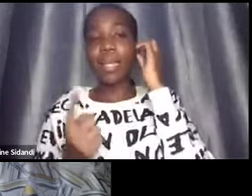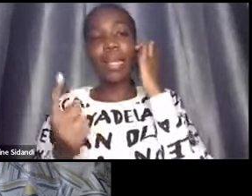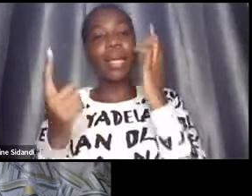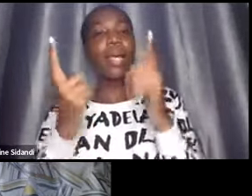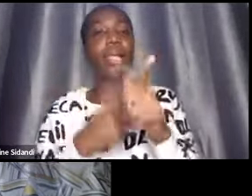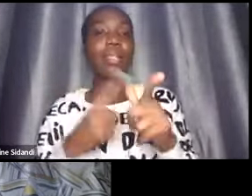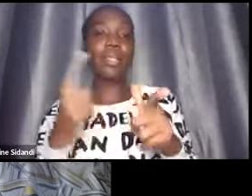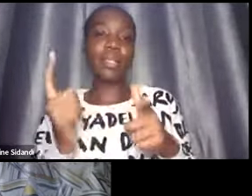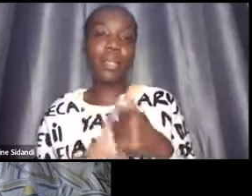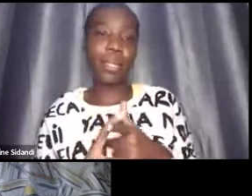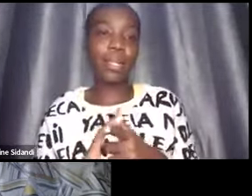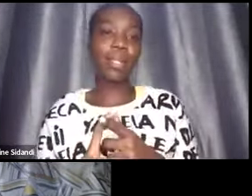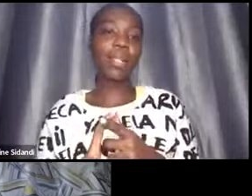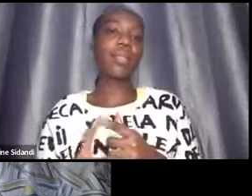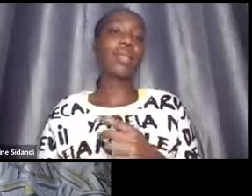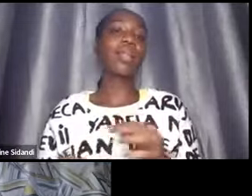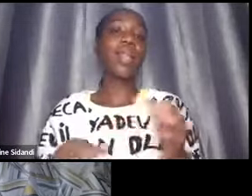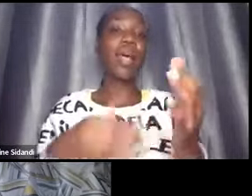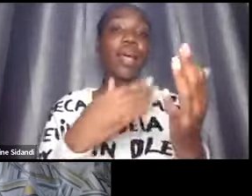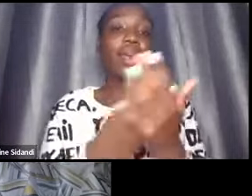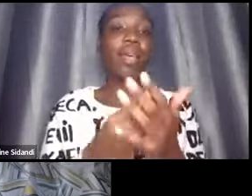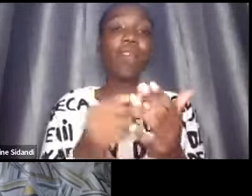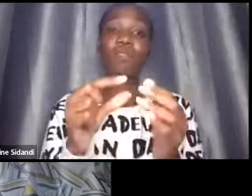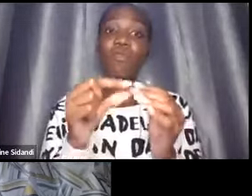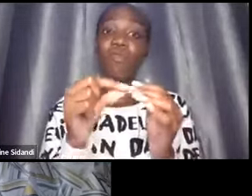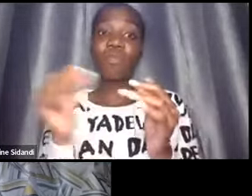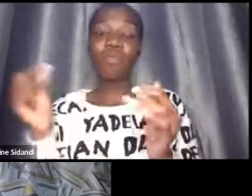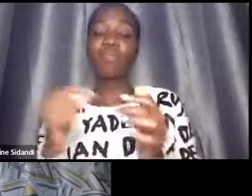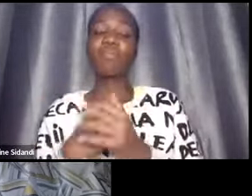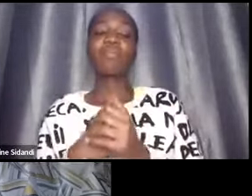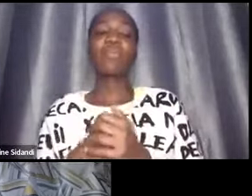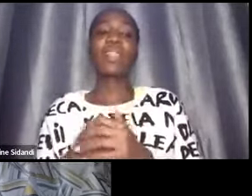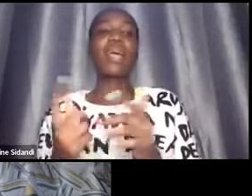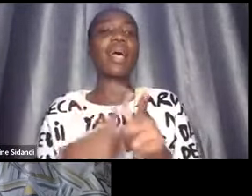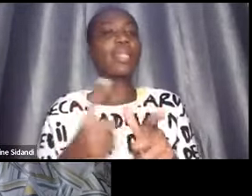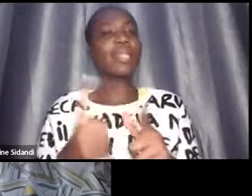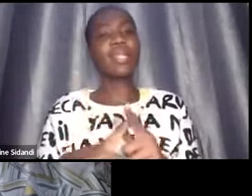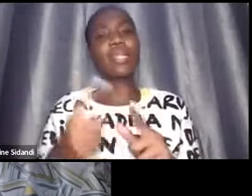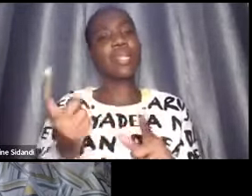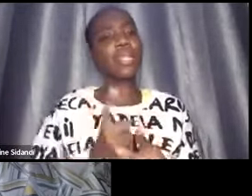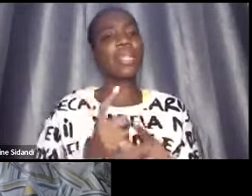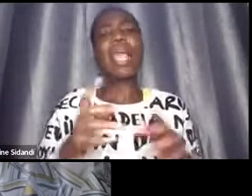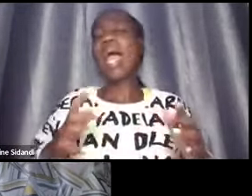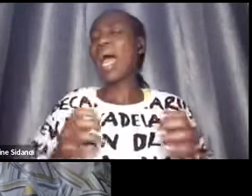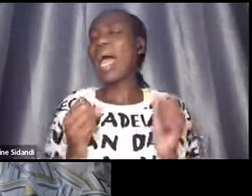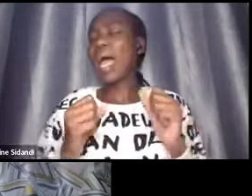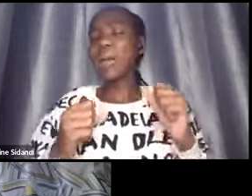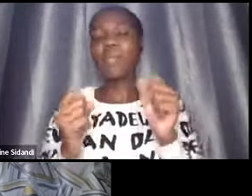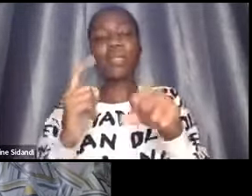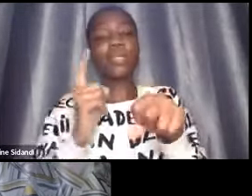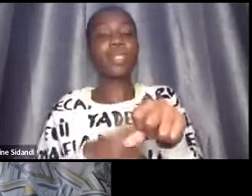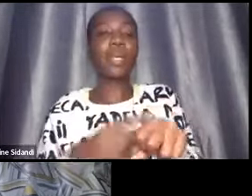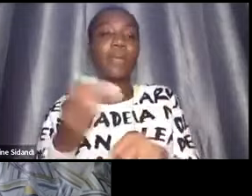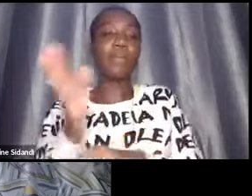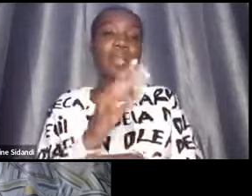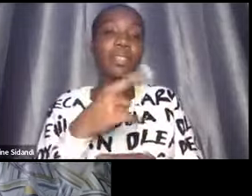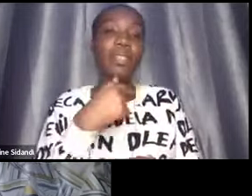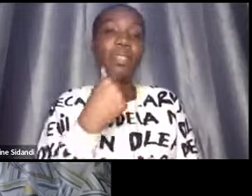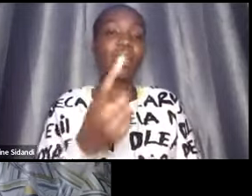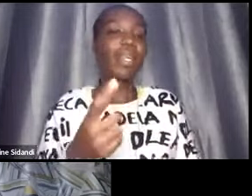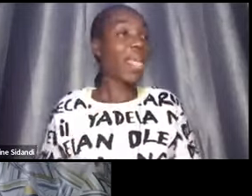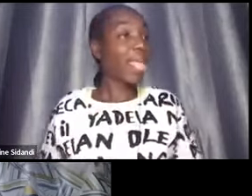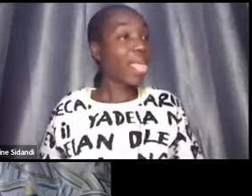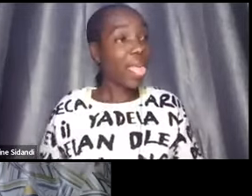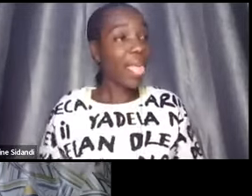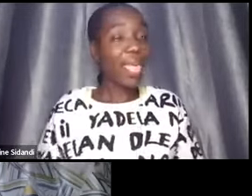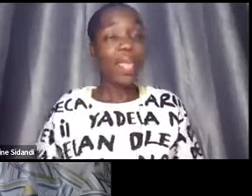fur. The lady was very happy as she was walking back to the witch doctor. She told the witch doctor, I have gotten the